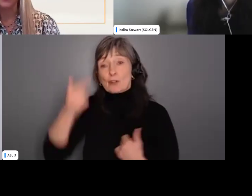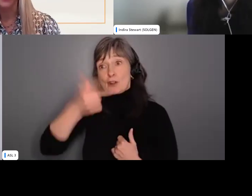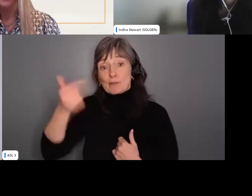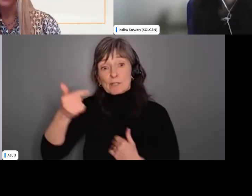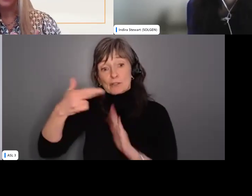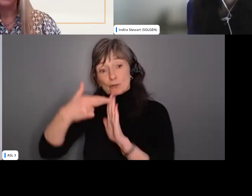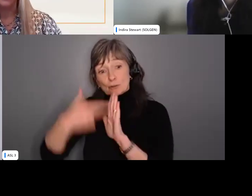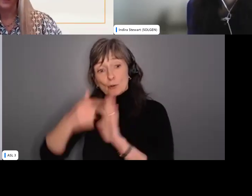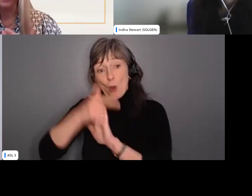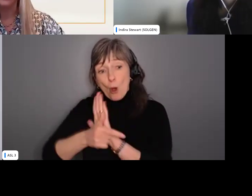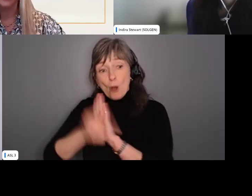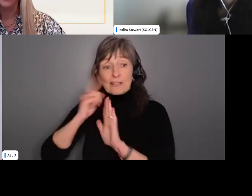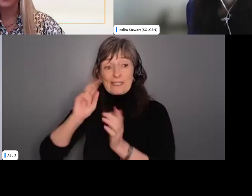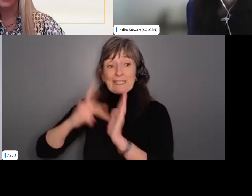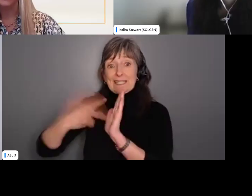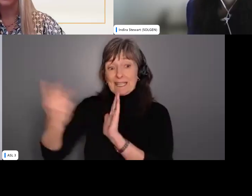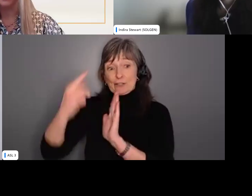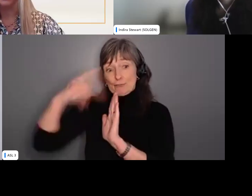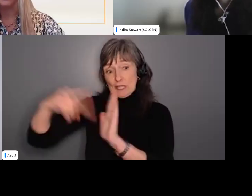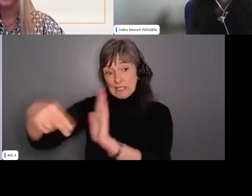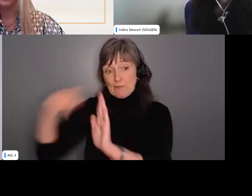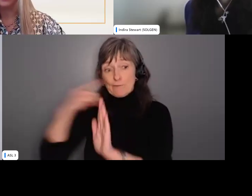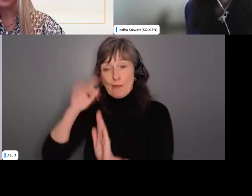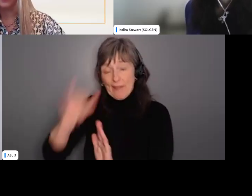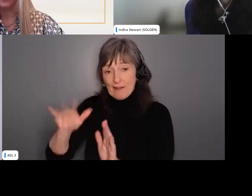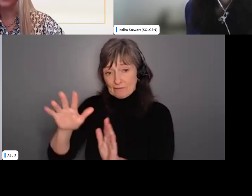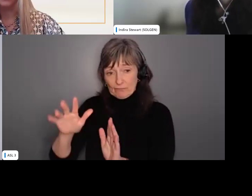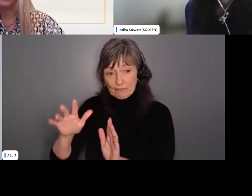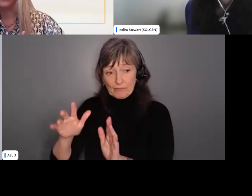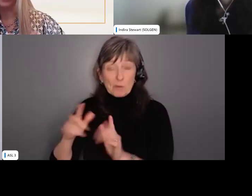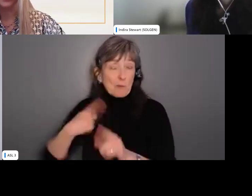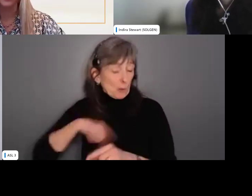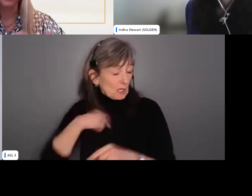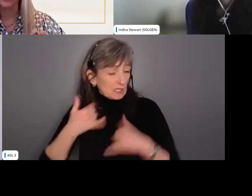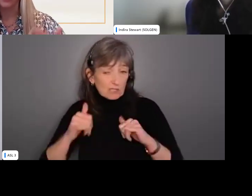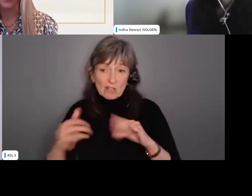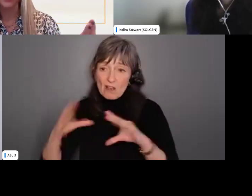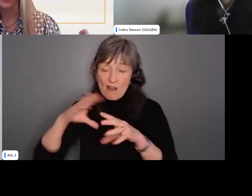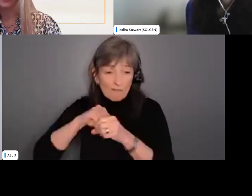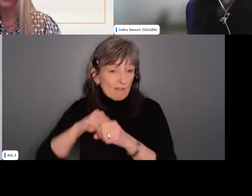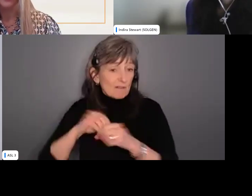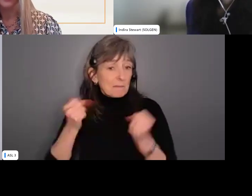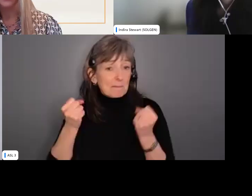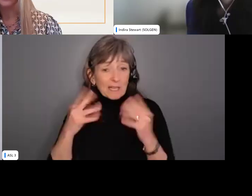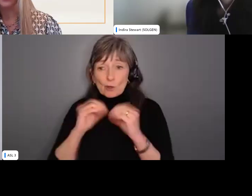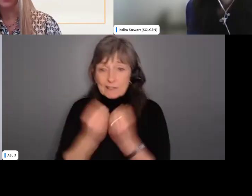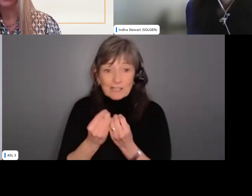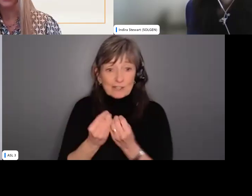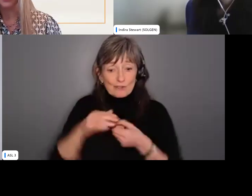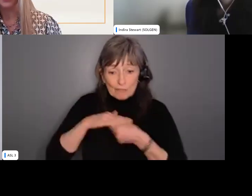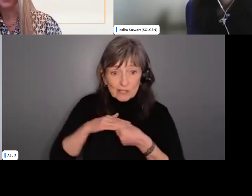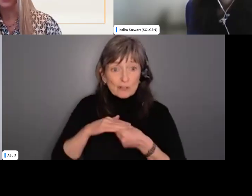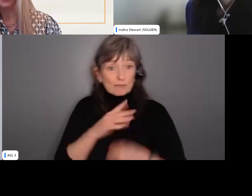included in that. So we are engaged, and many of our partners across regionally, provincially, and nationally are engaged in